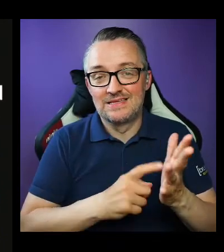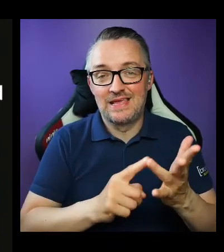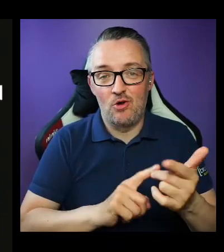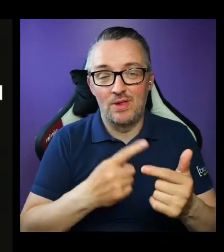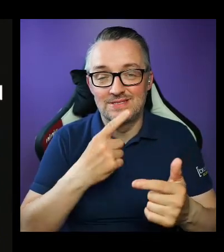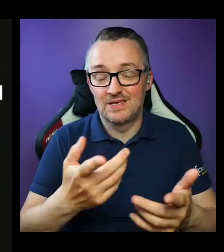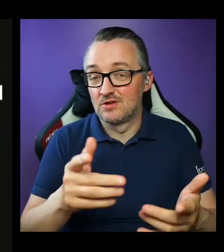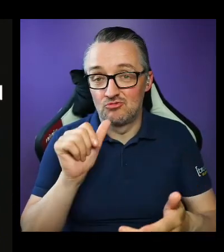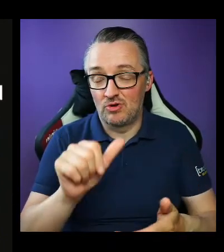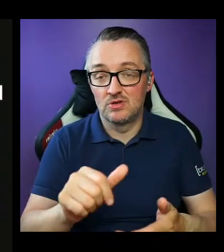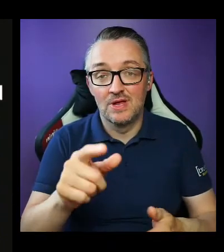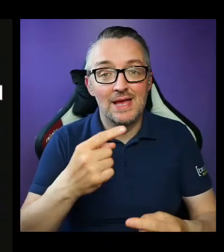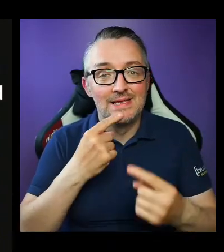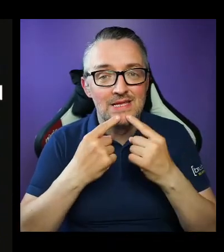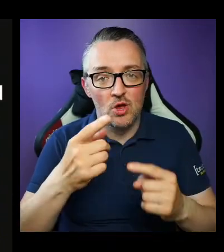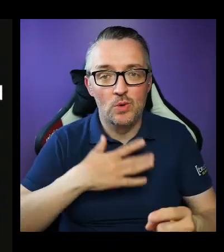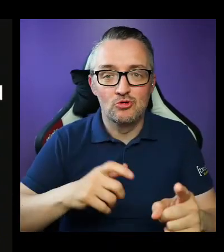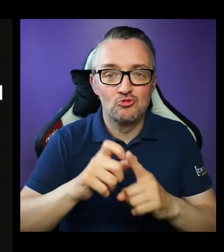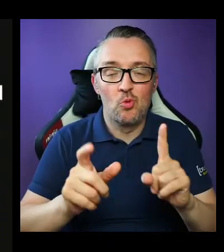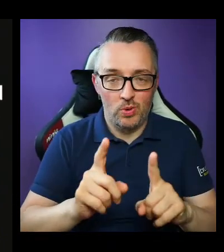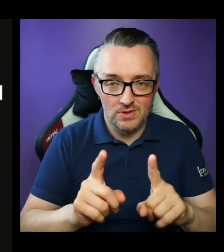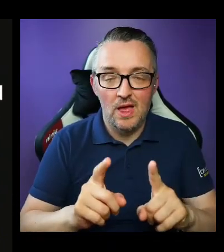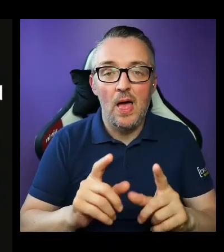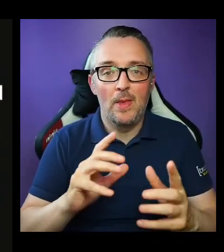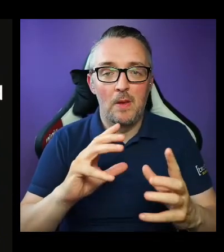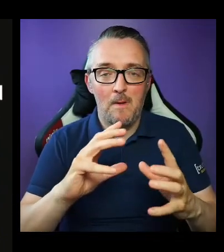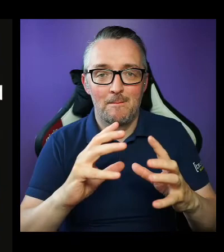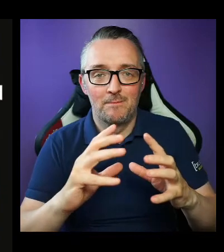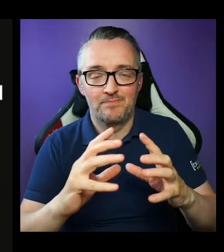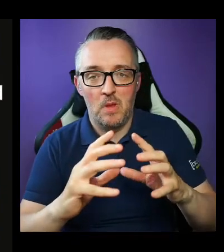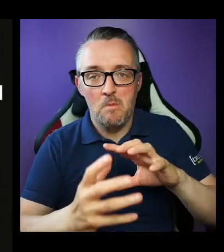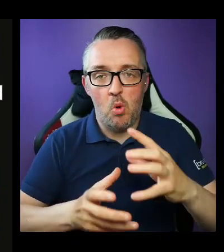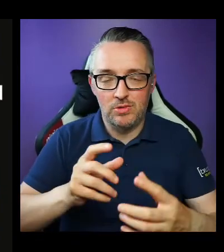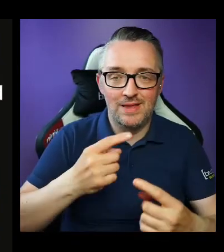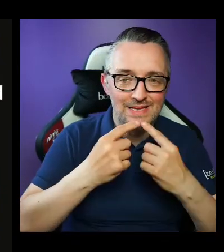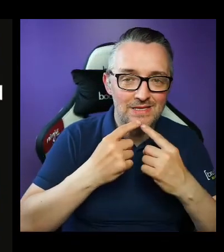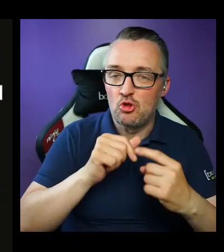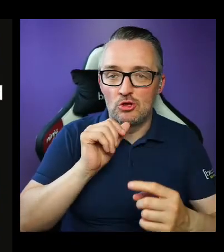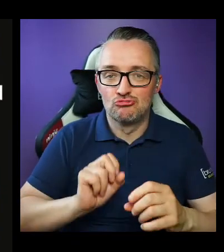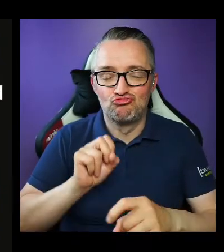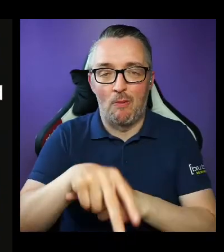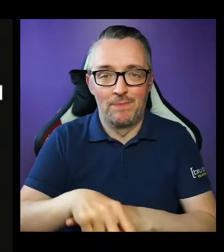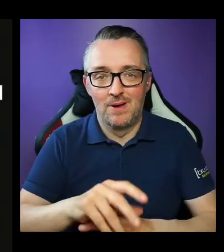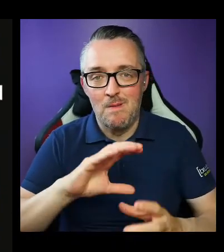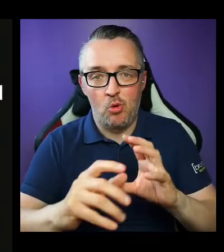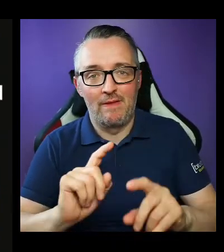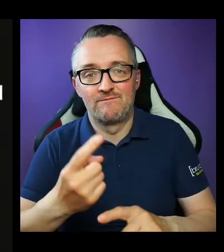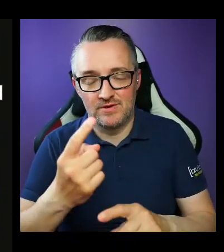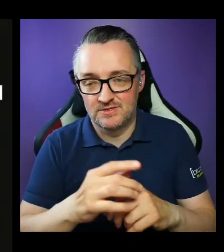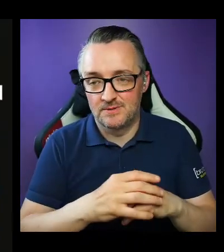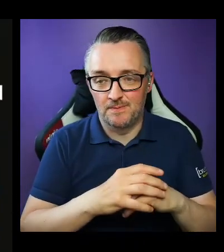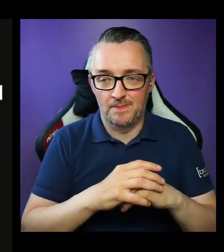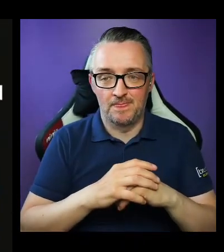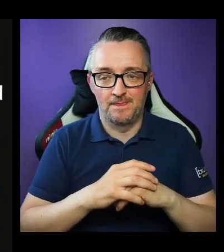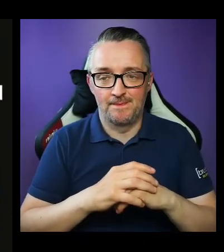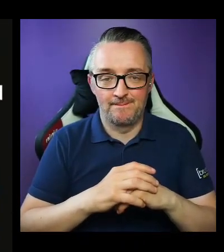you want to do with the data? Then model the data rather than jumping into modeling the data. It's yeah, a good rule to